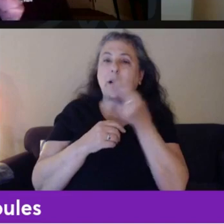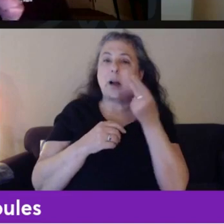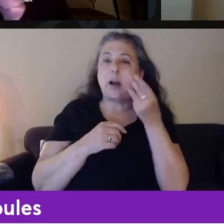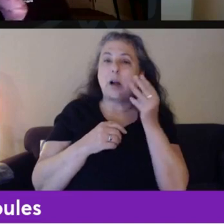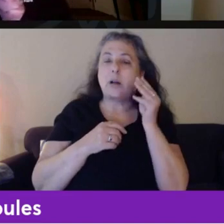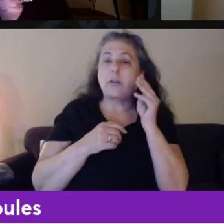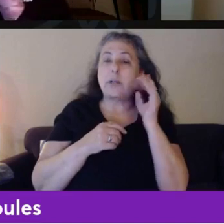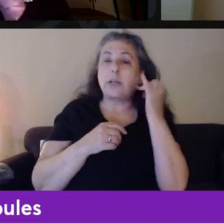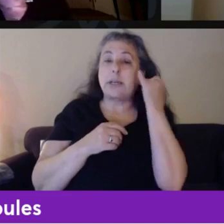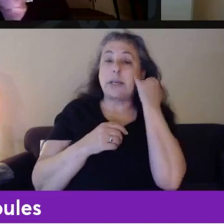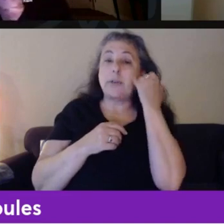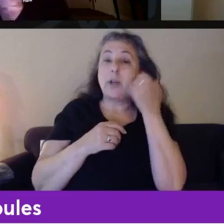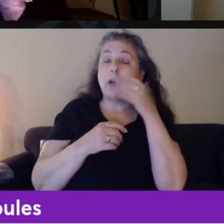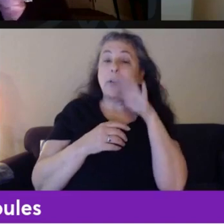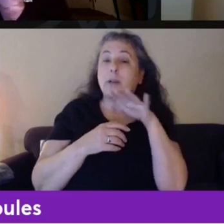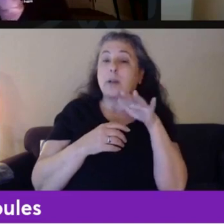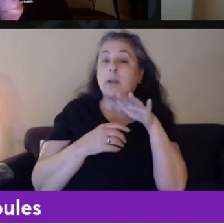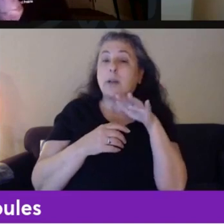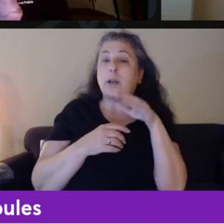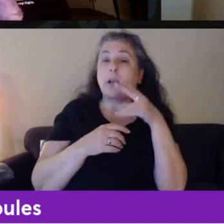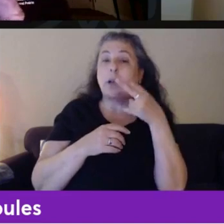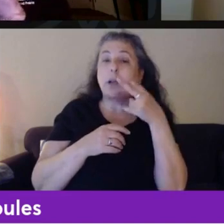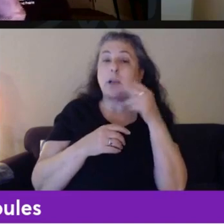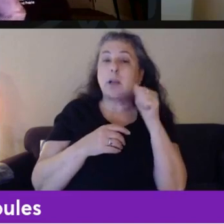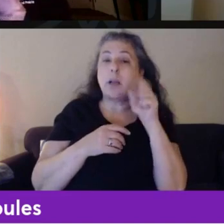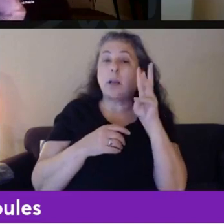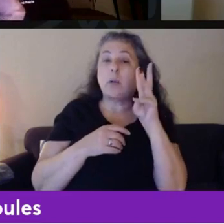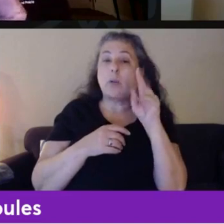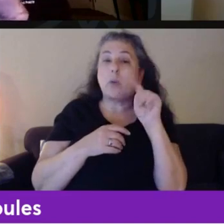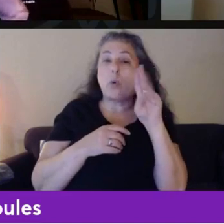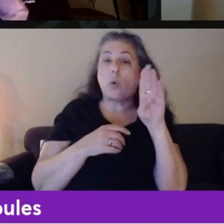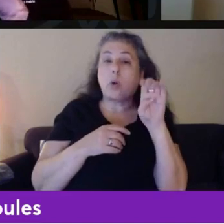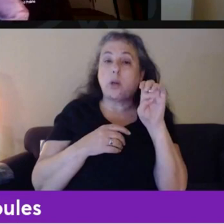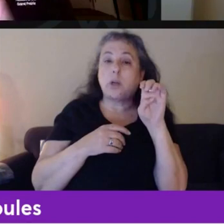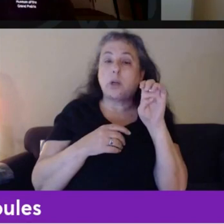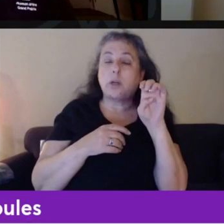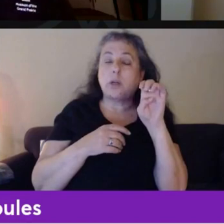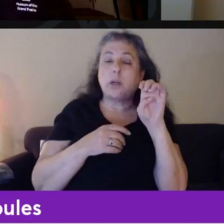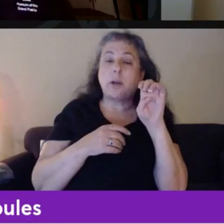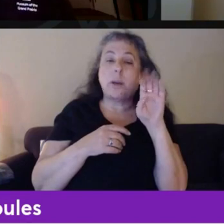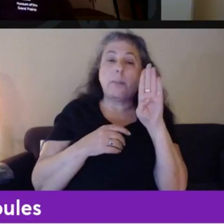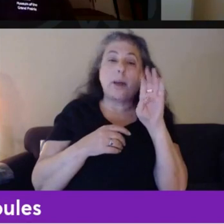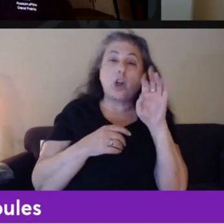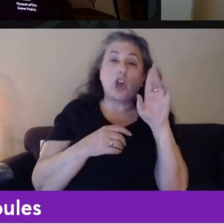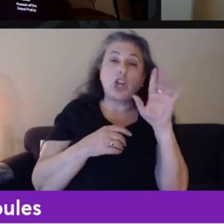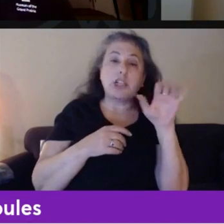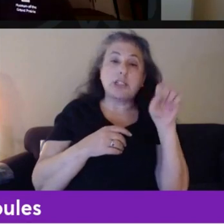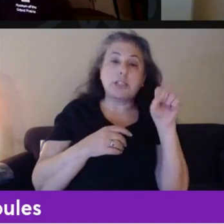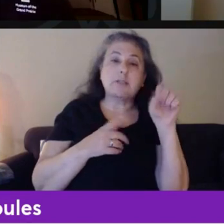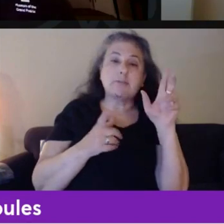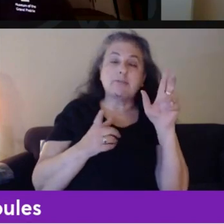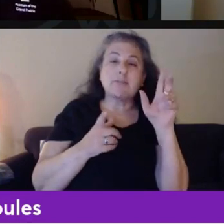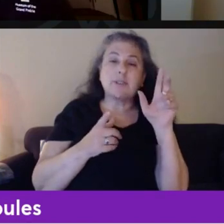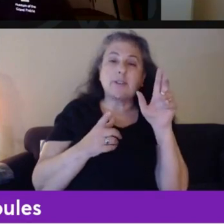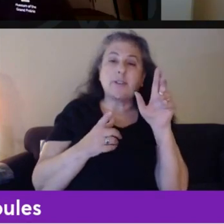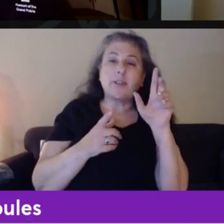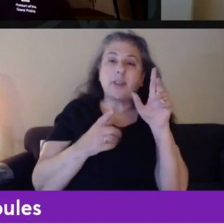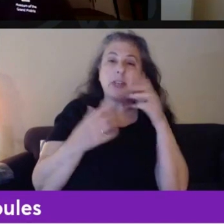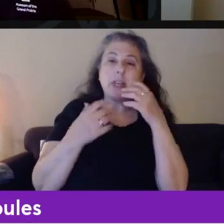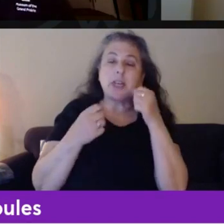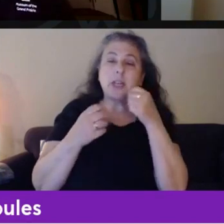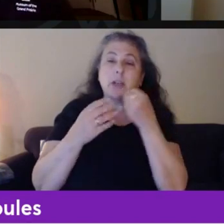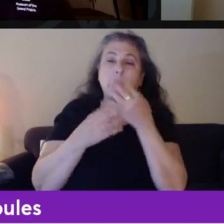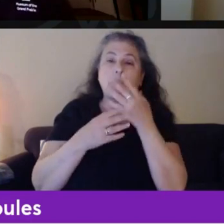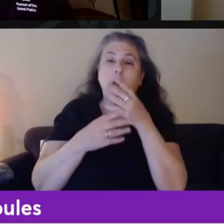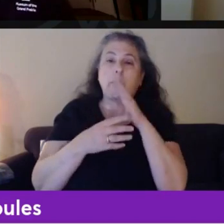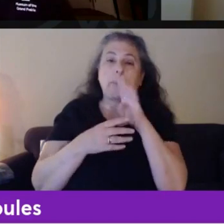if you have the space, hawthorns, hawthorn berries are really a great healing plant. The